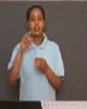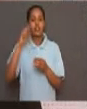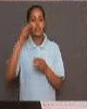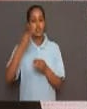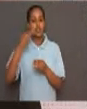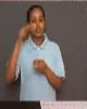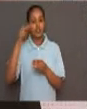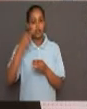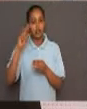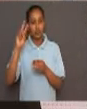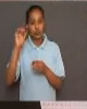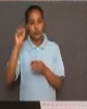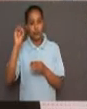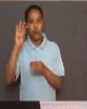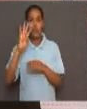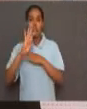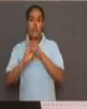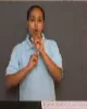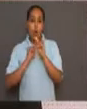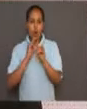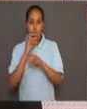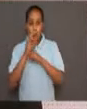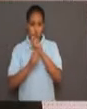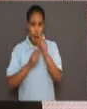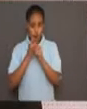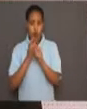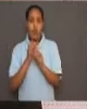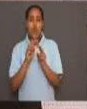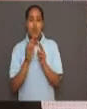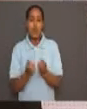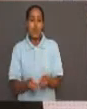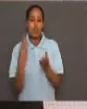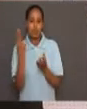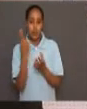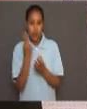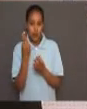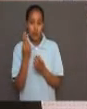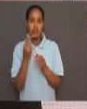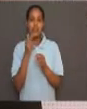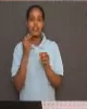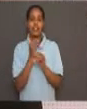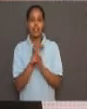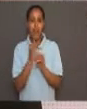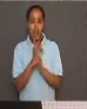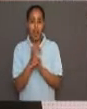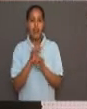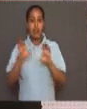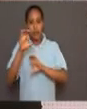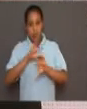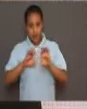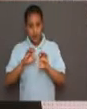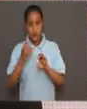acid is the world's most important industrial chemical.